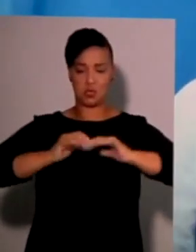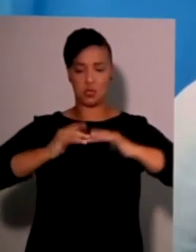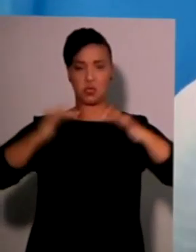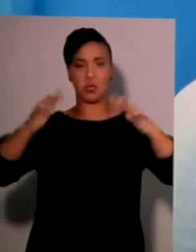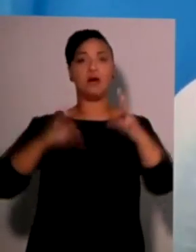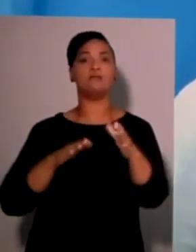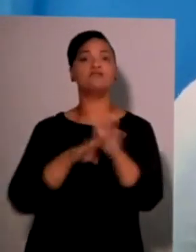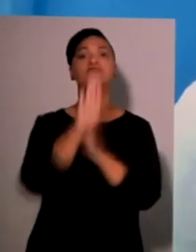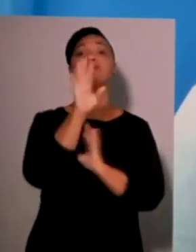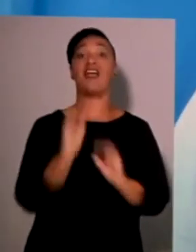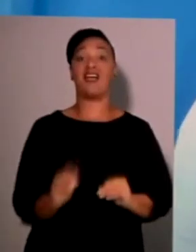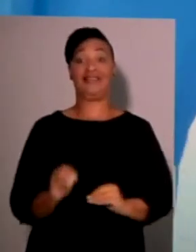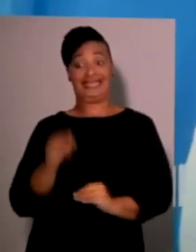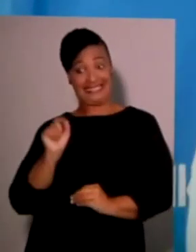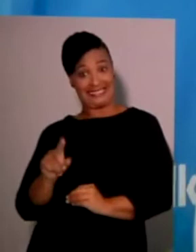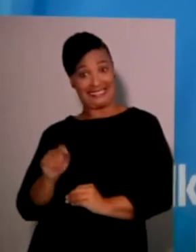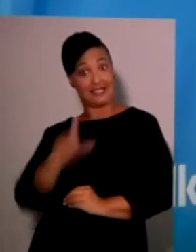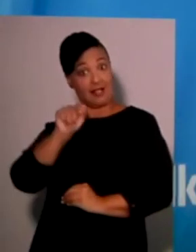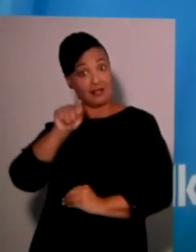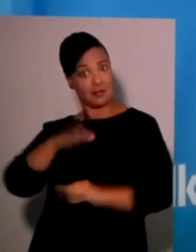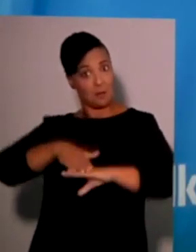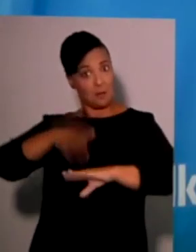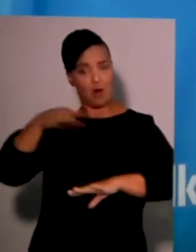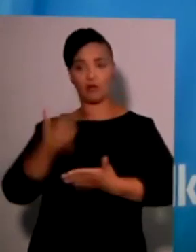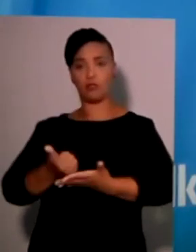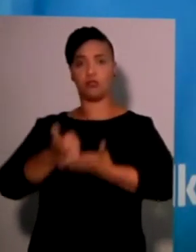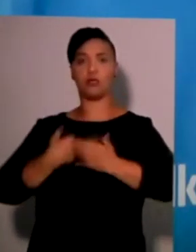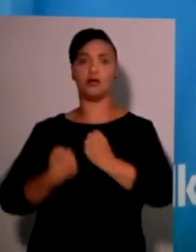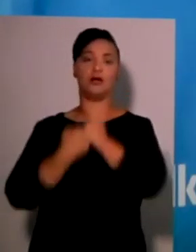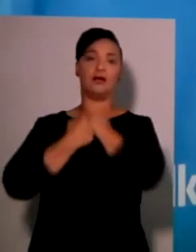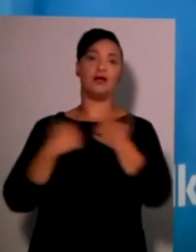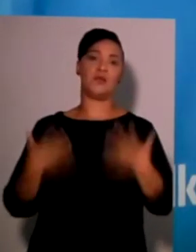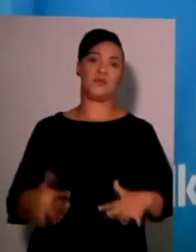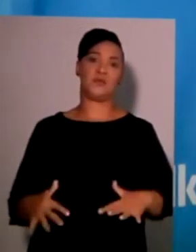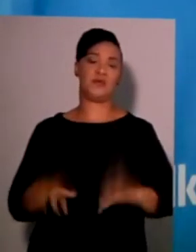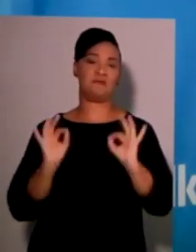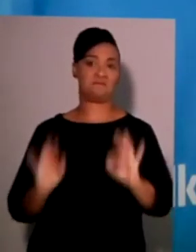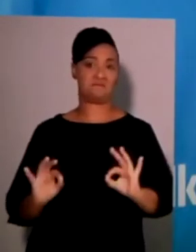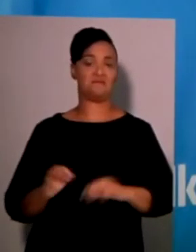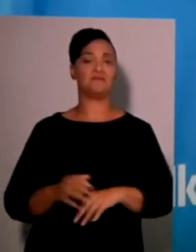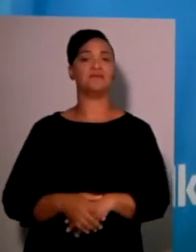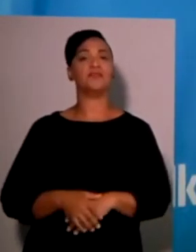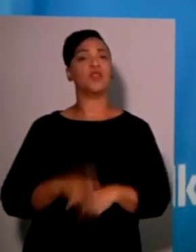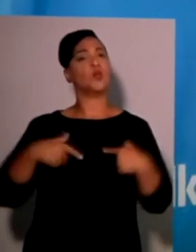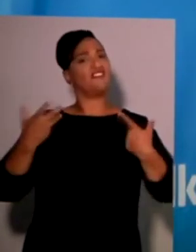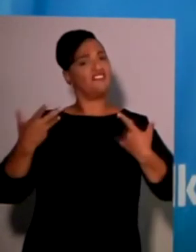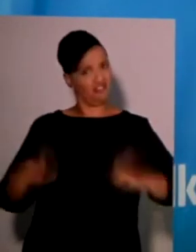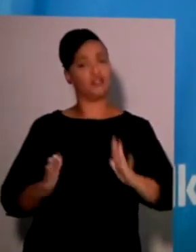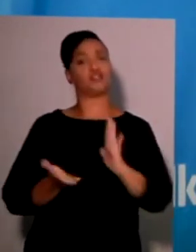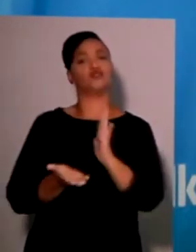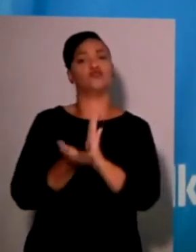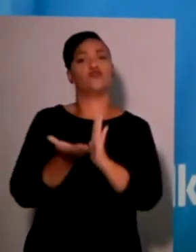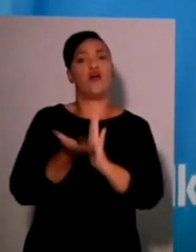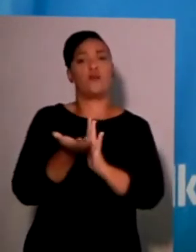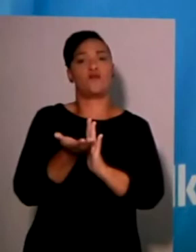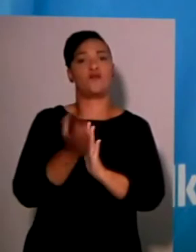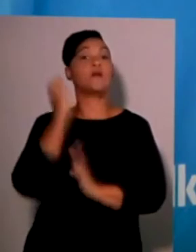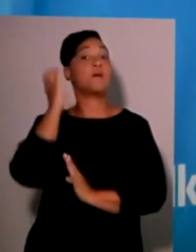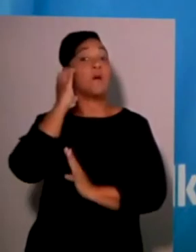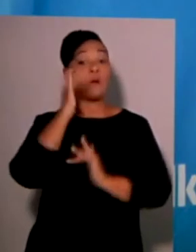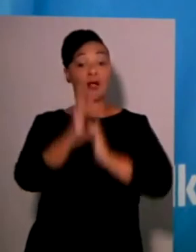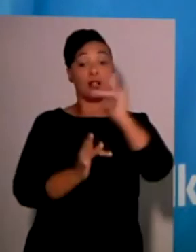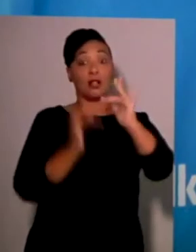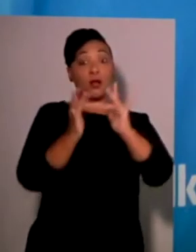And that has really supported us well. We also completed the upgrades of the existing mobile core